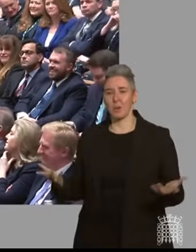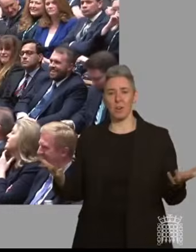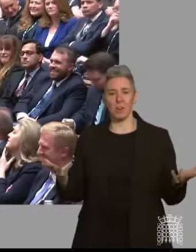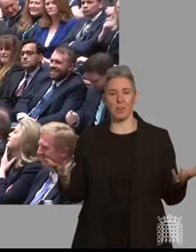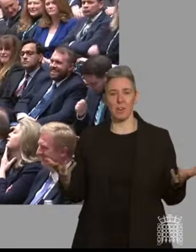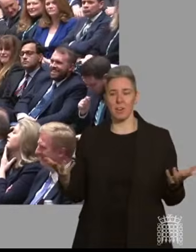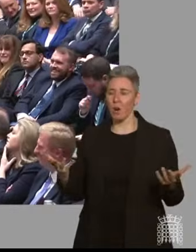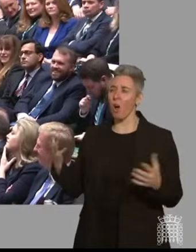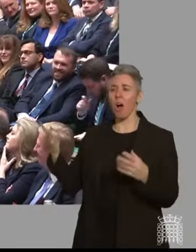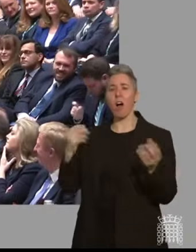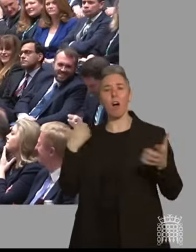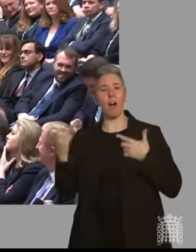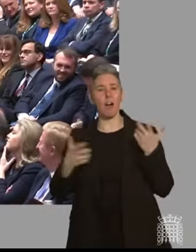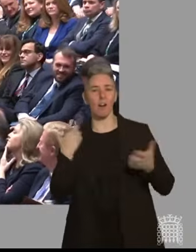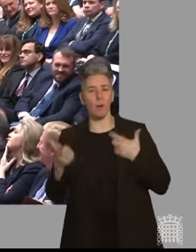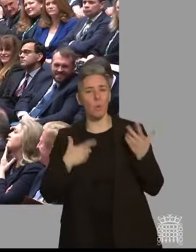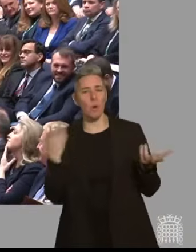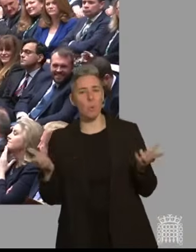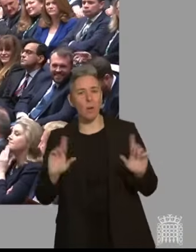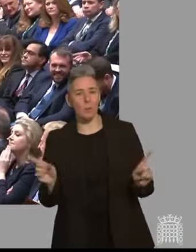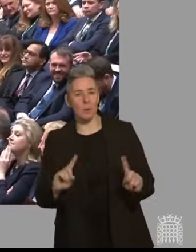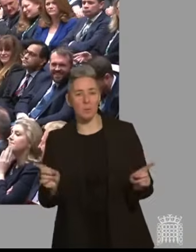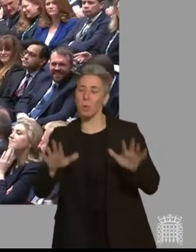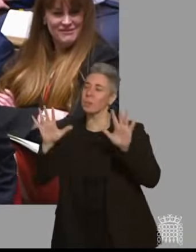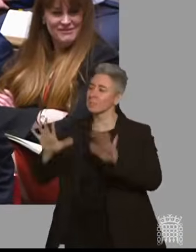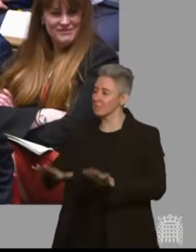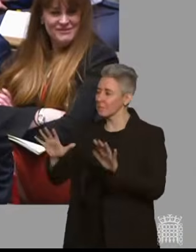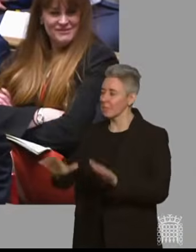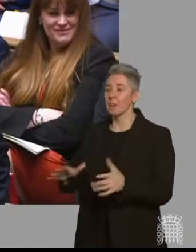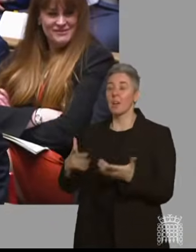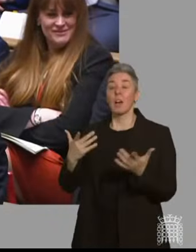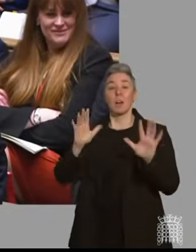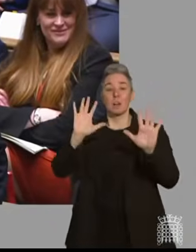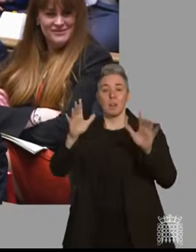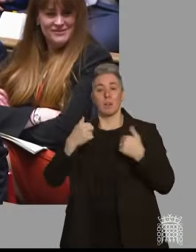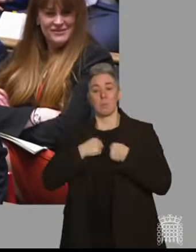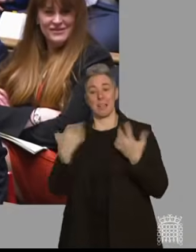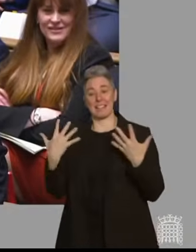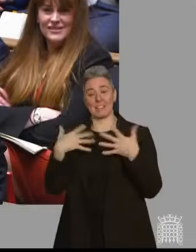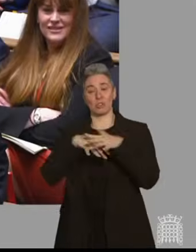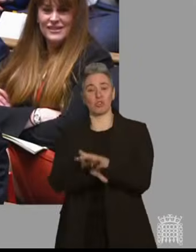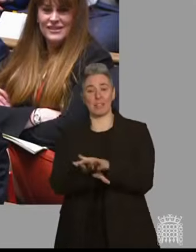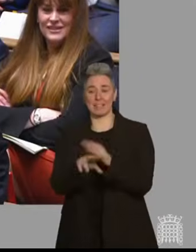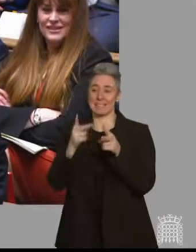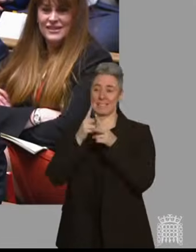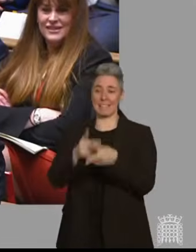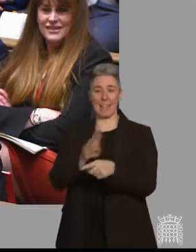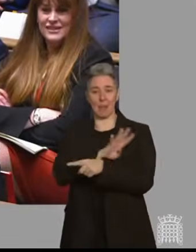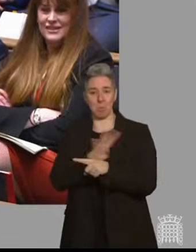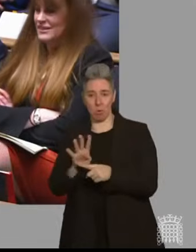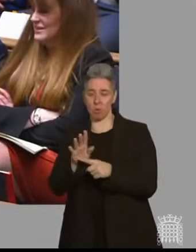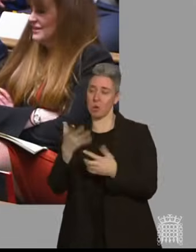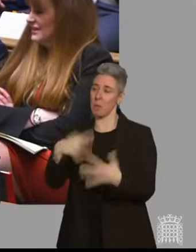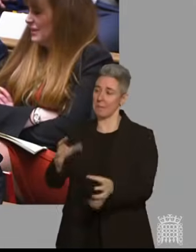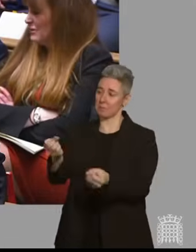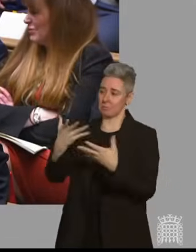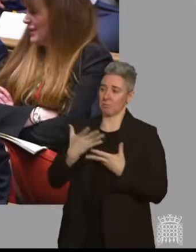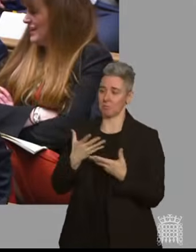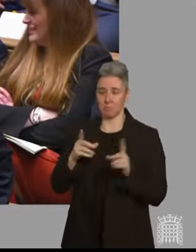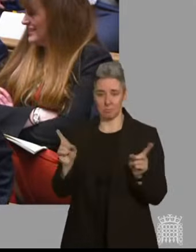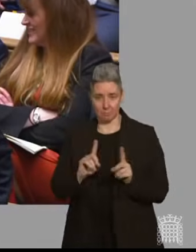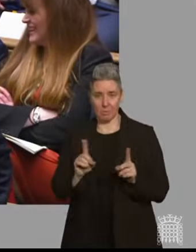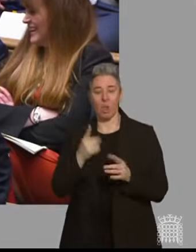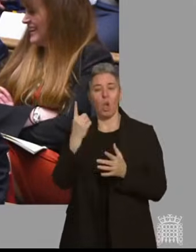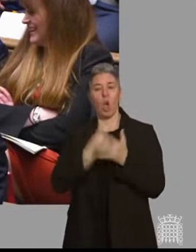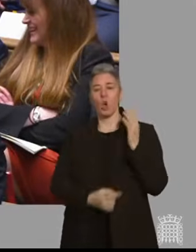My integrated care board tell me that only £2 million of the £120